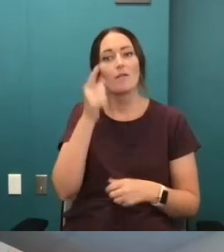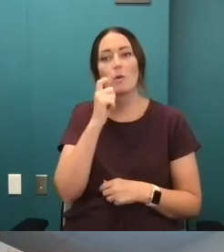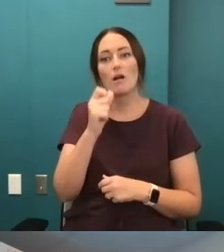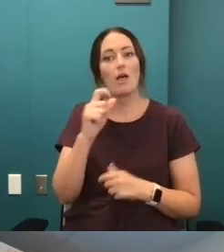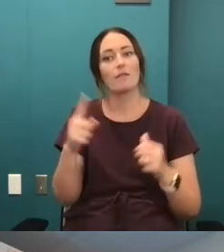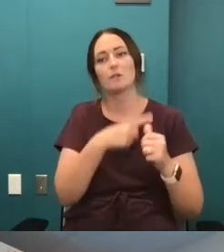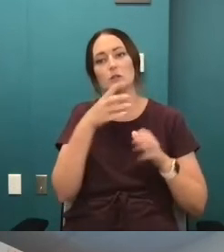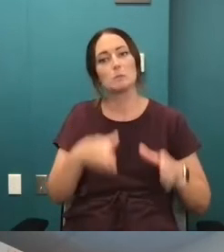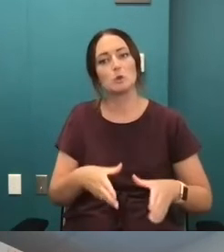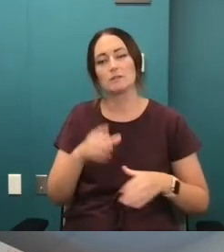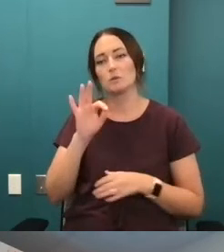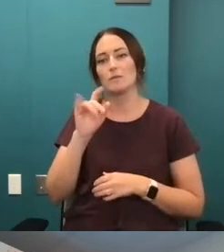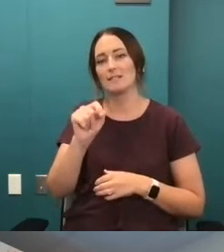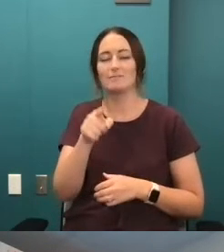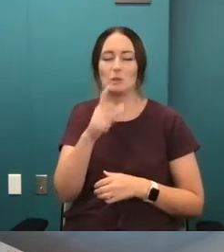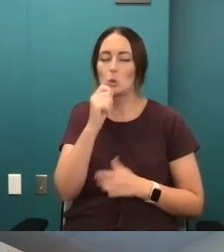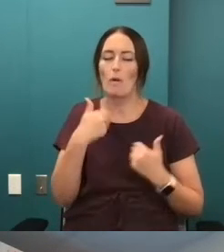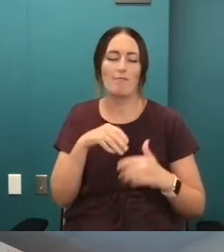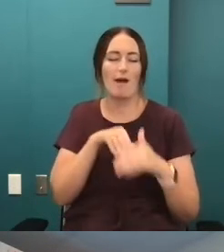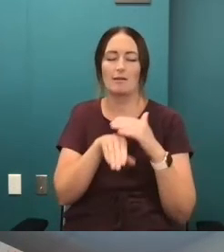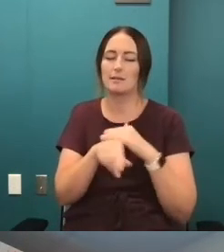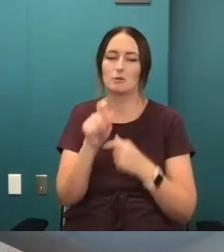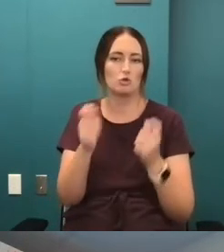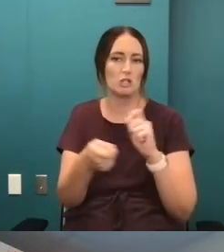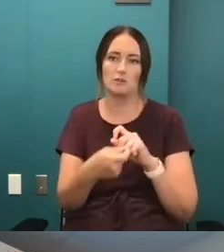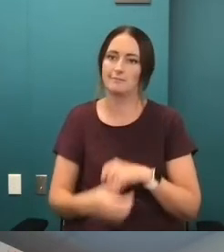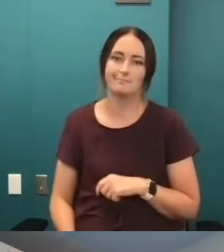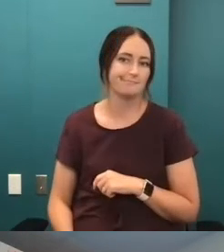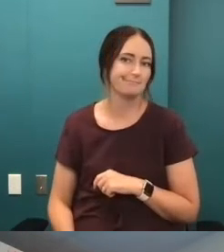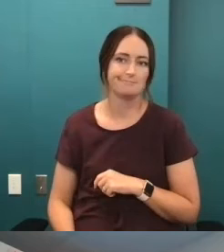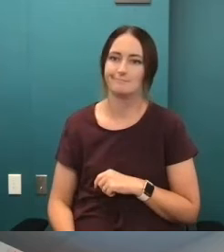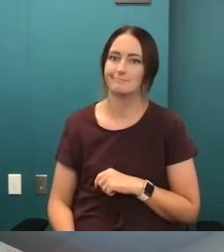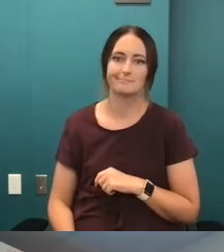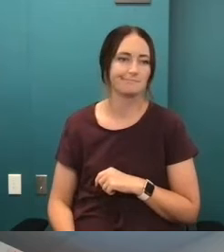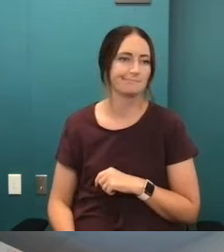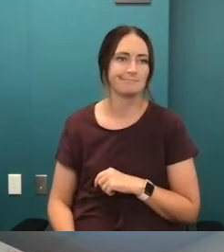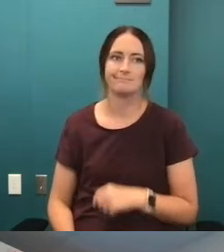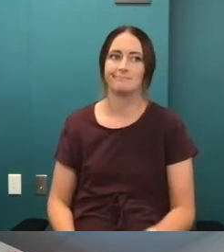them, you don't have access to change them. Okay.